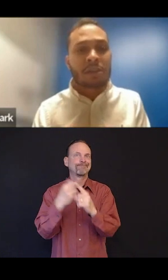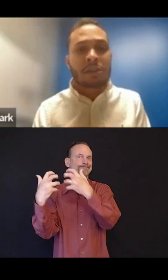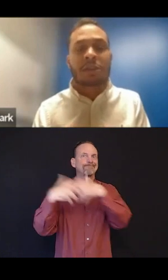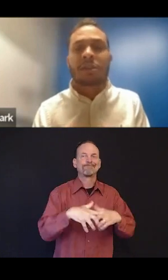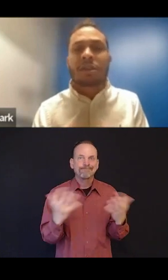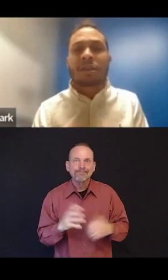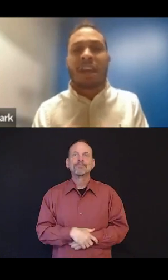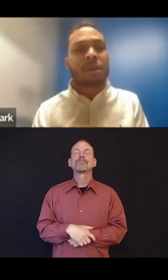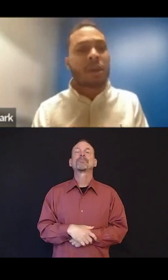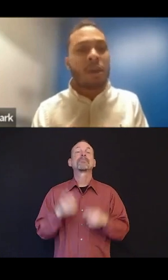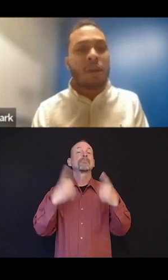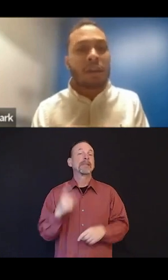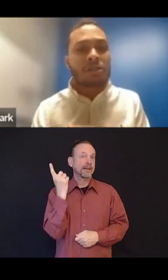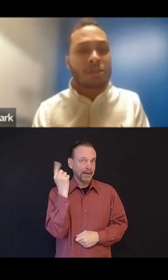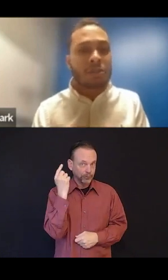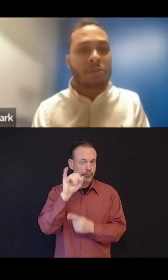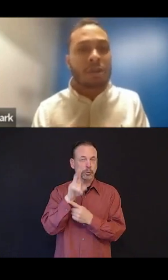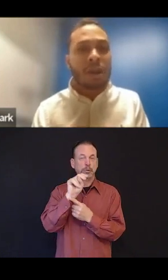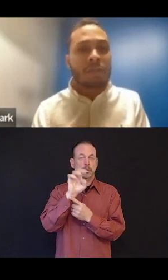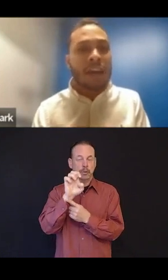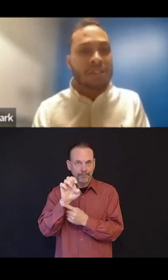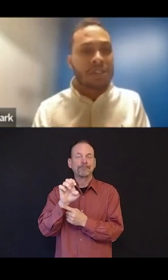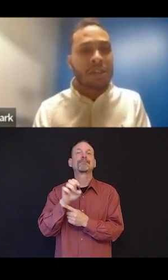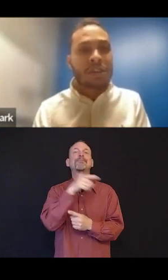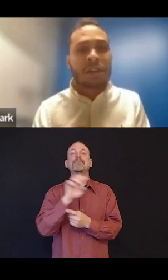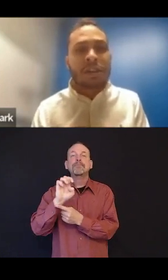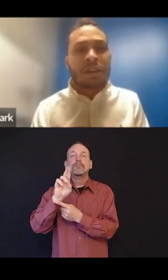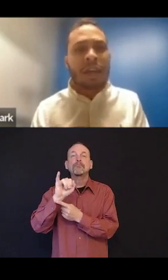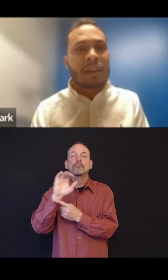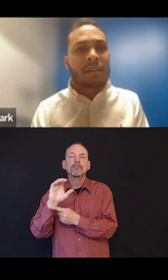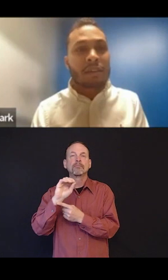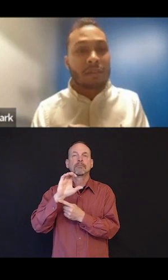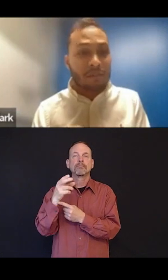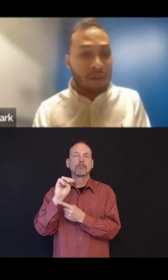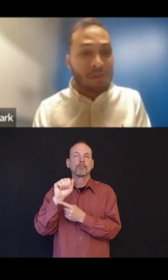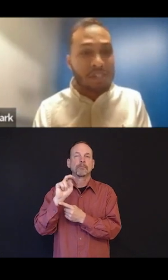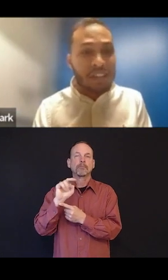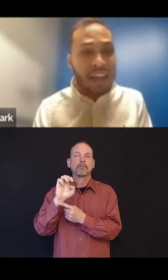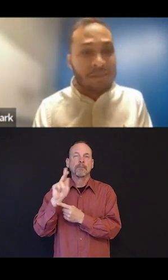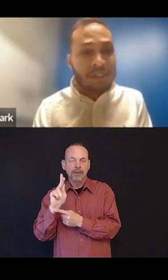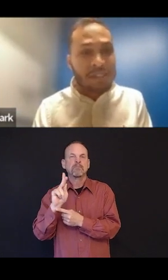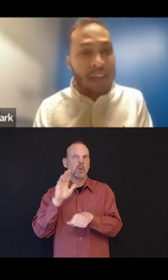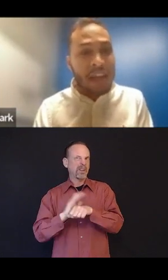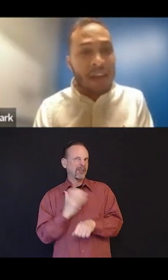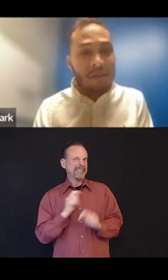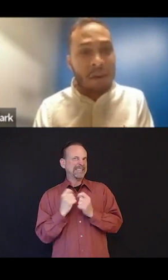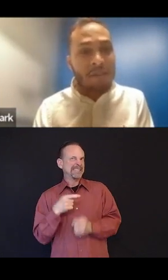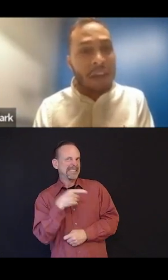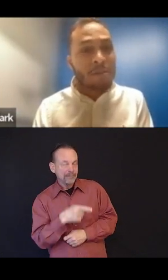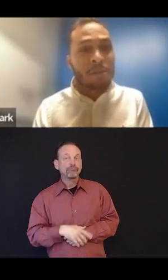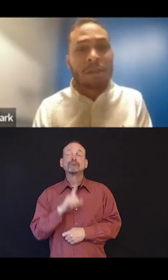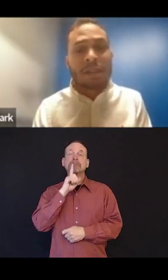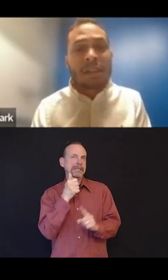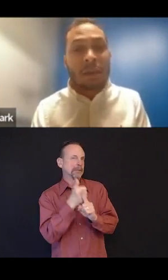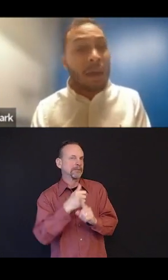program director, gave me a call in June of last year. And the first question he asked me is, had I ever heard